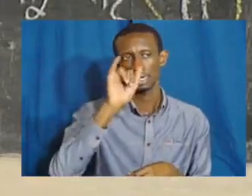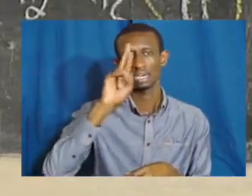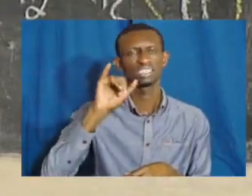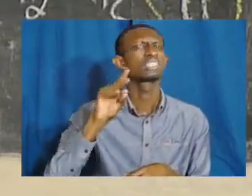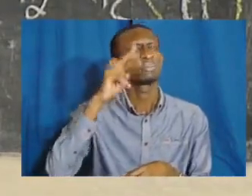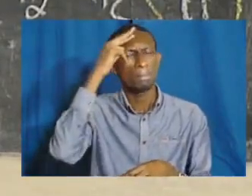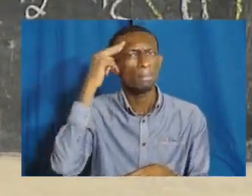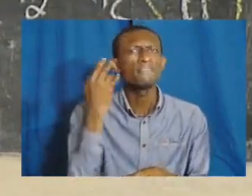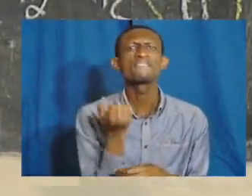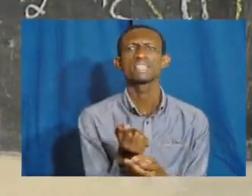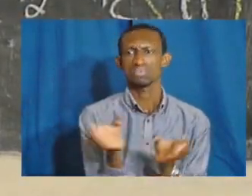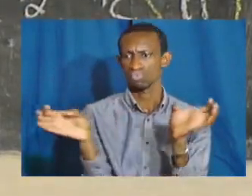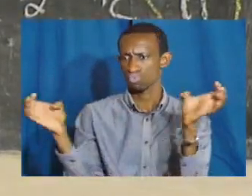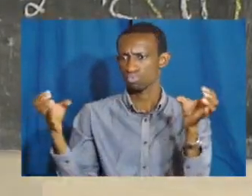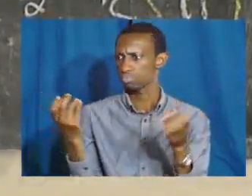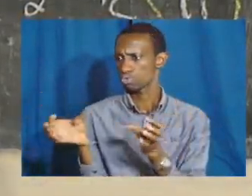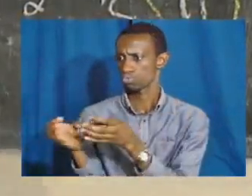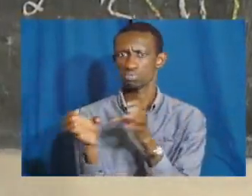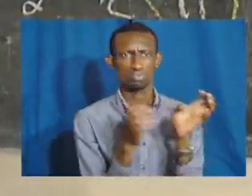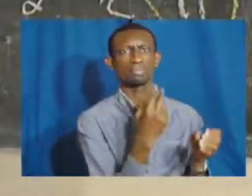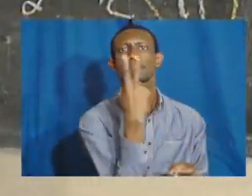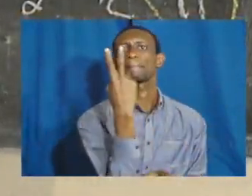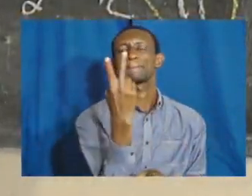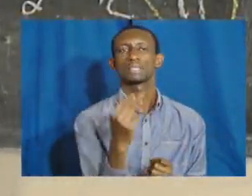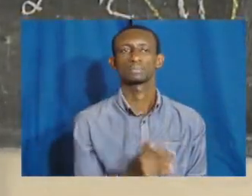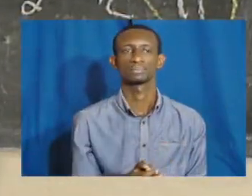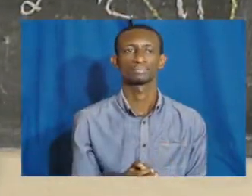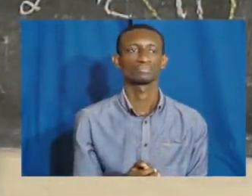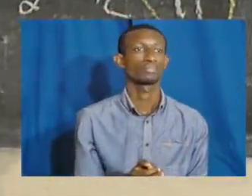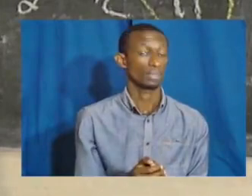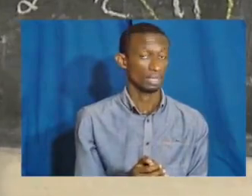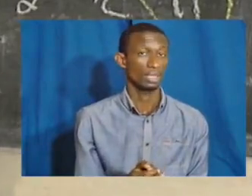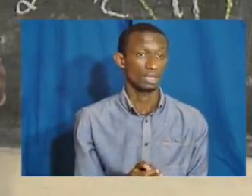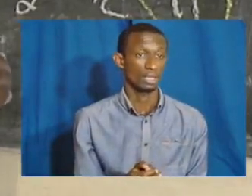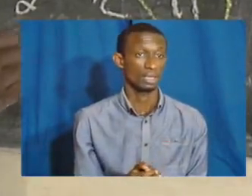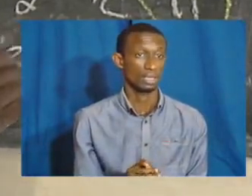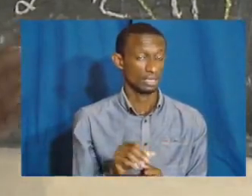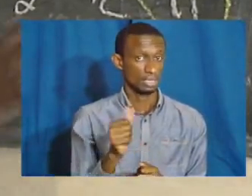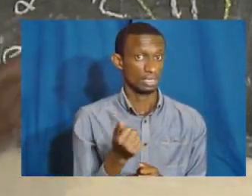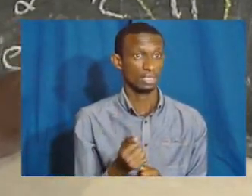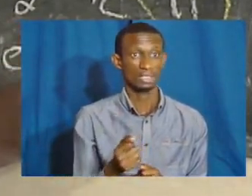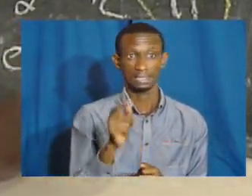groups. Then the tri, that's where you have the 3.